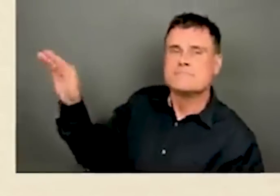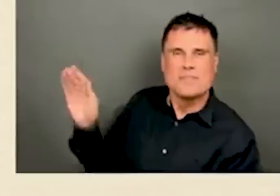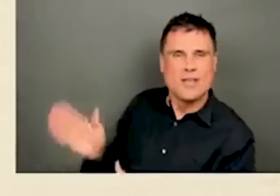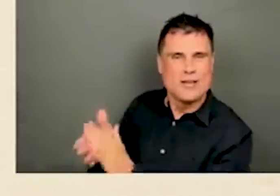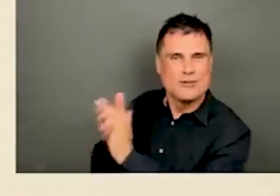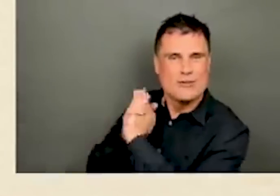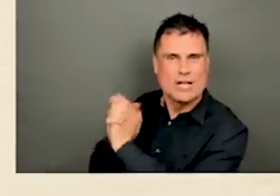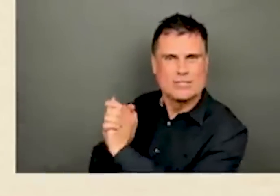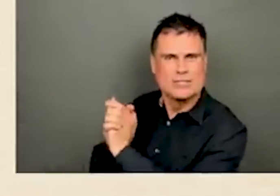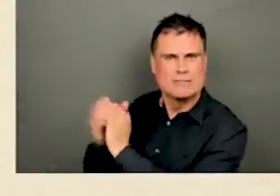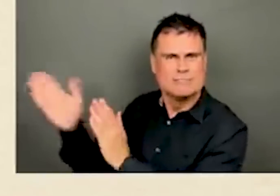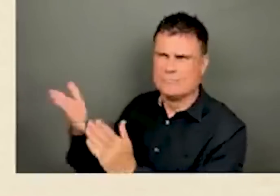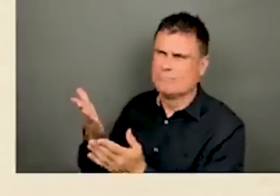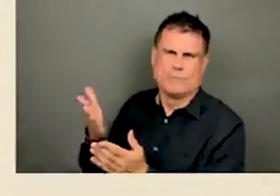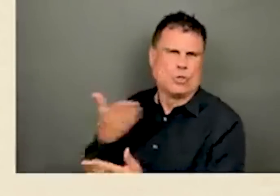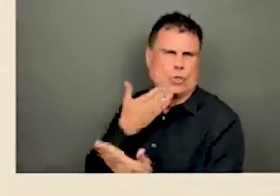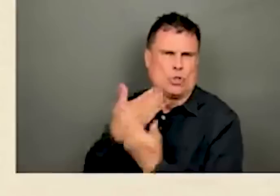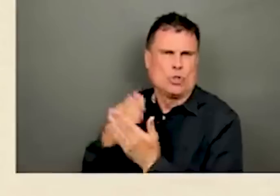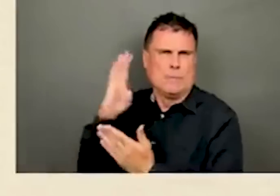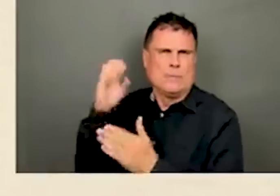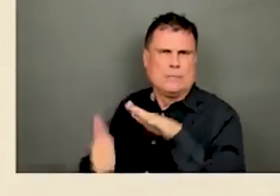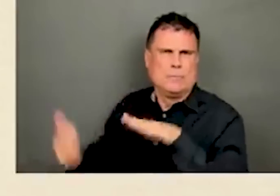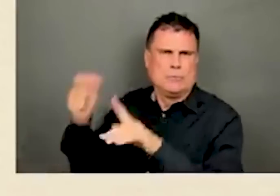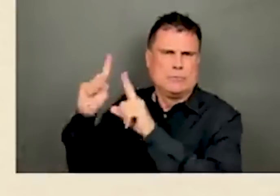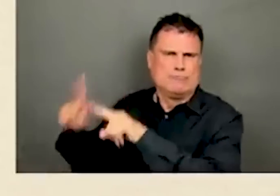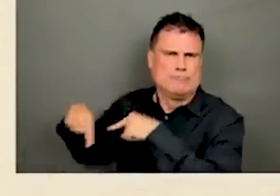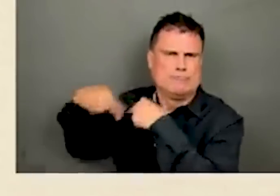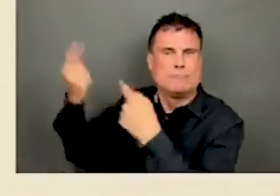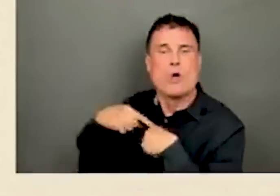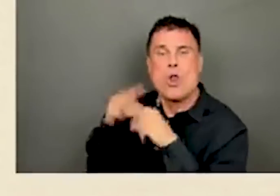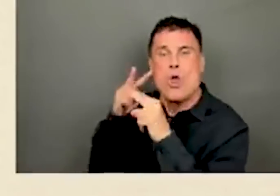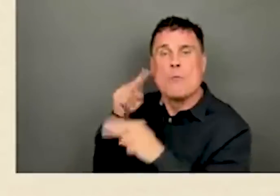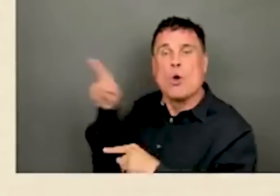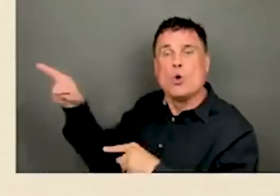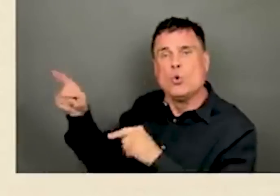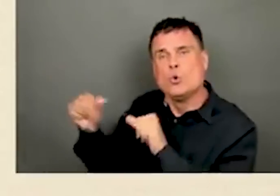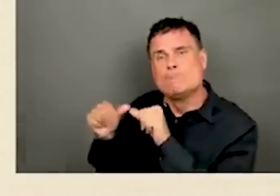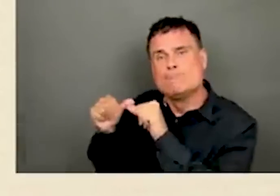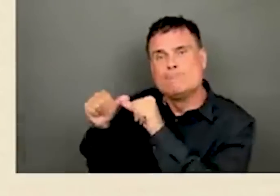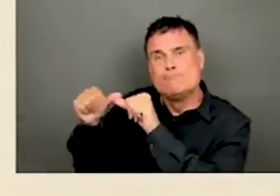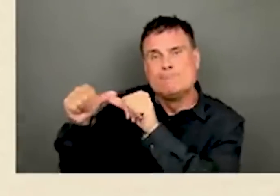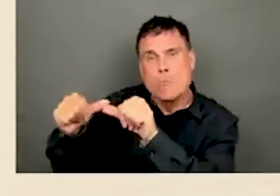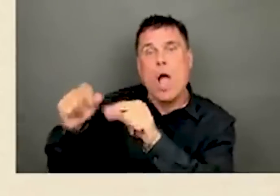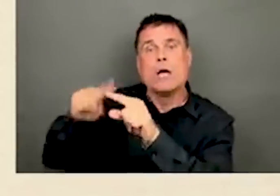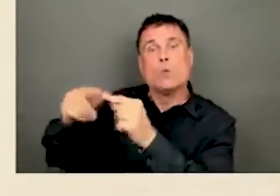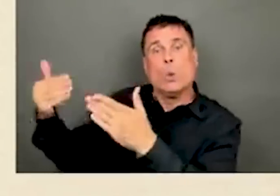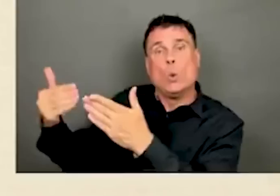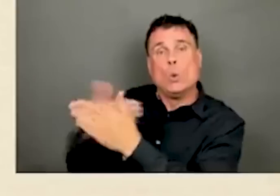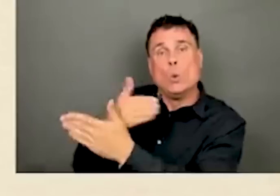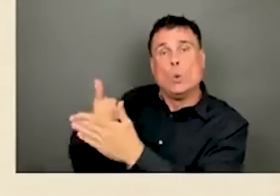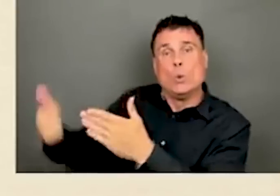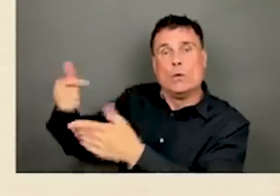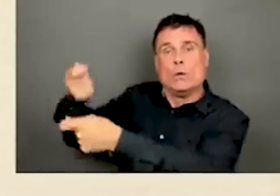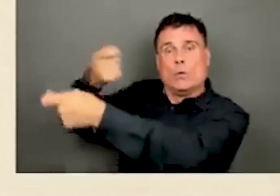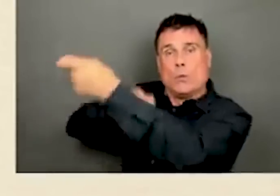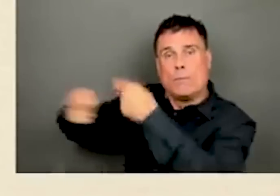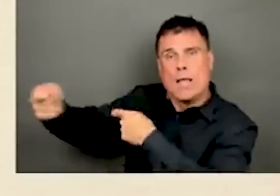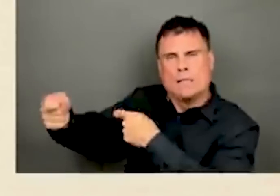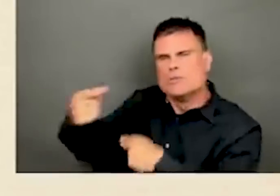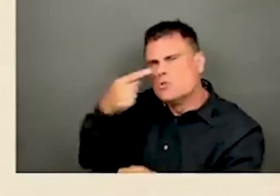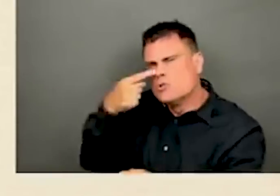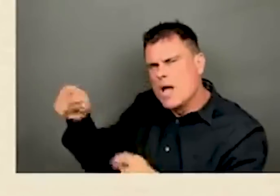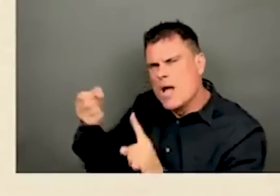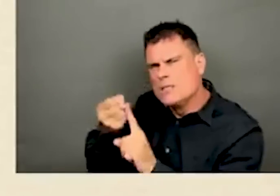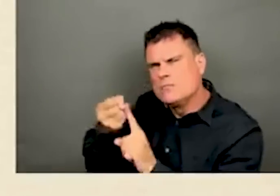well served, and we look forward to covering you until the new leader comes into place. Can you speak to the timing here? Why